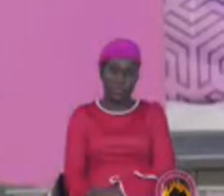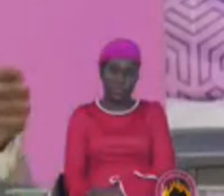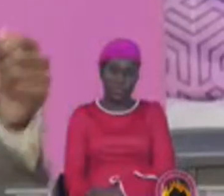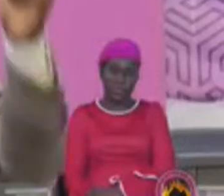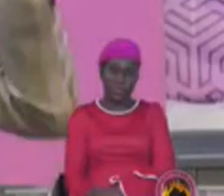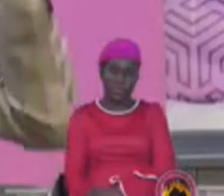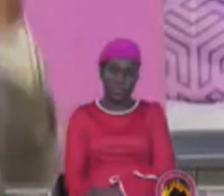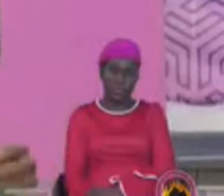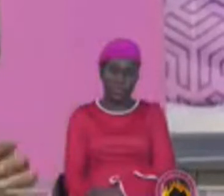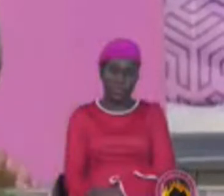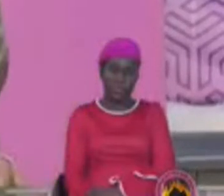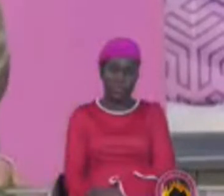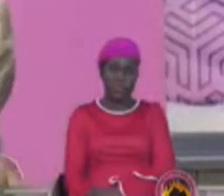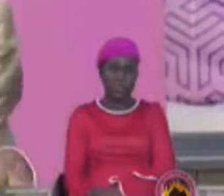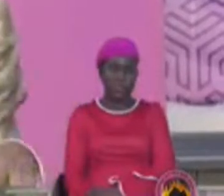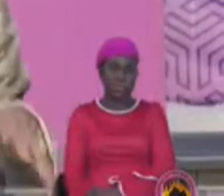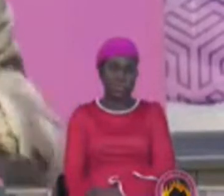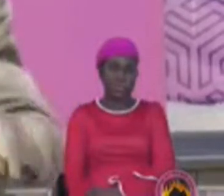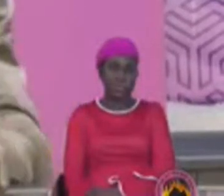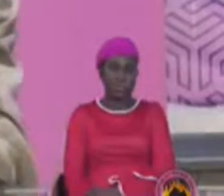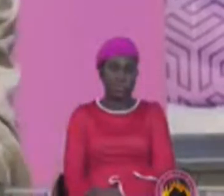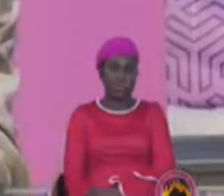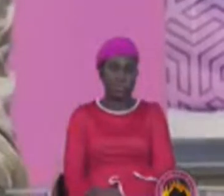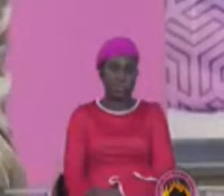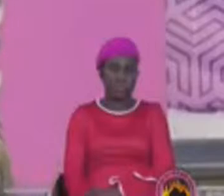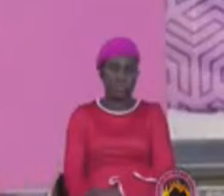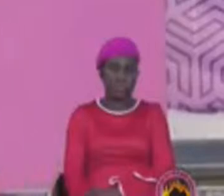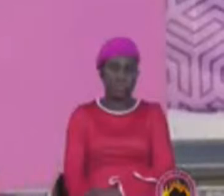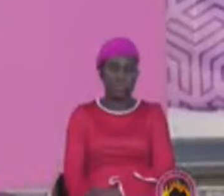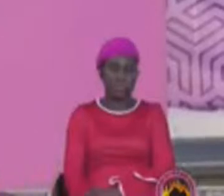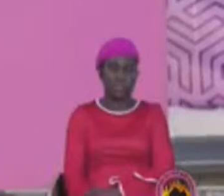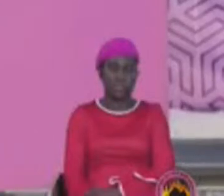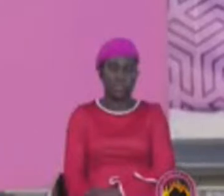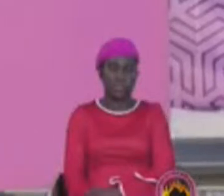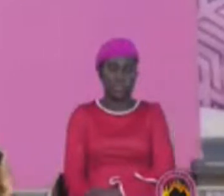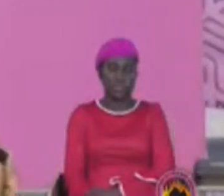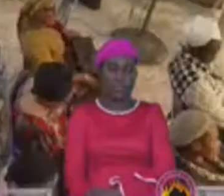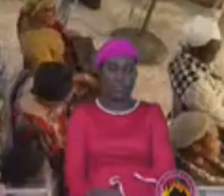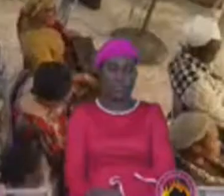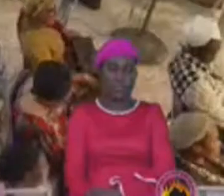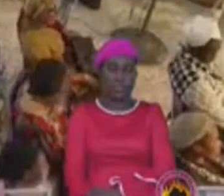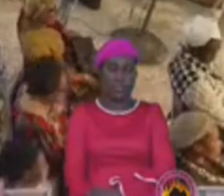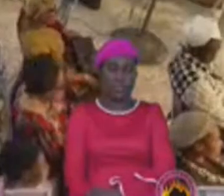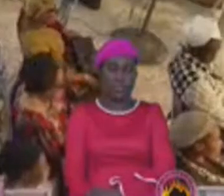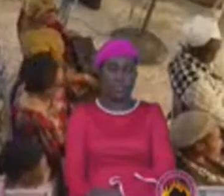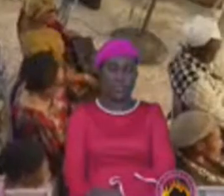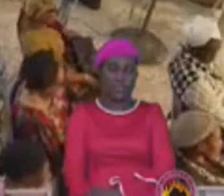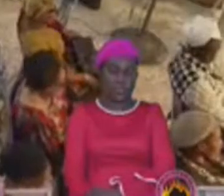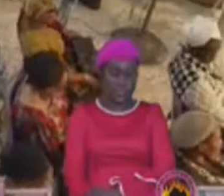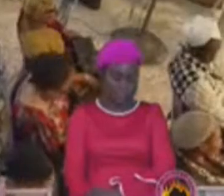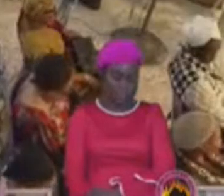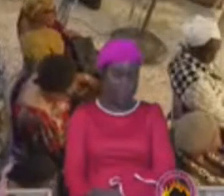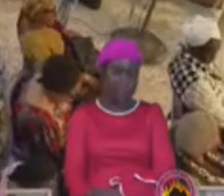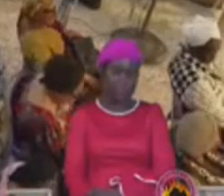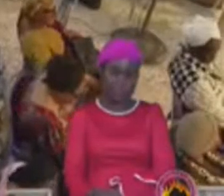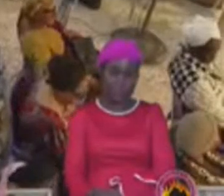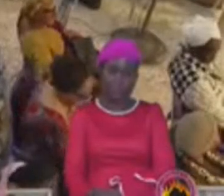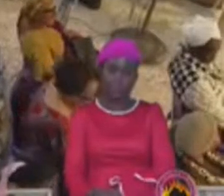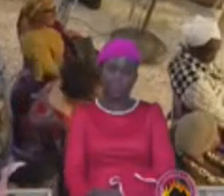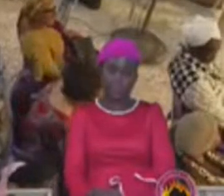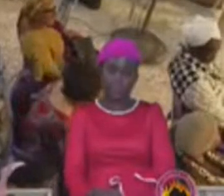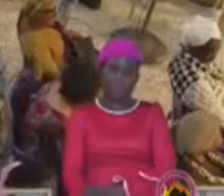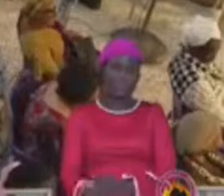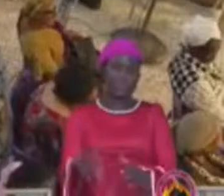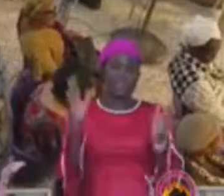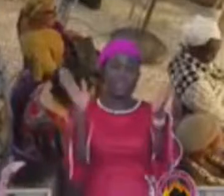He came back, and as we speak now, he's one of our evangelists on this mountain. Shout hallelujah. Hallelujah.